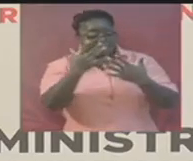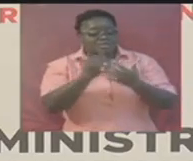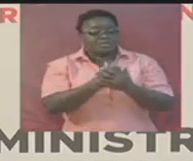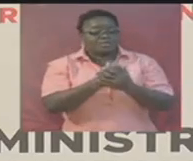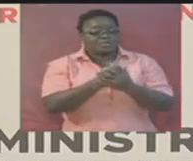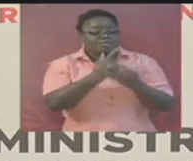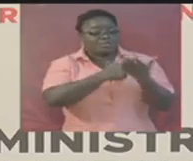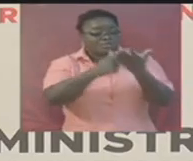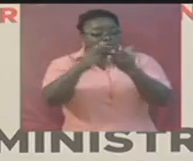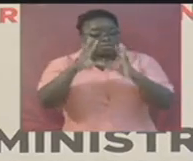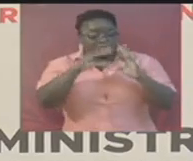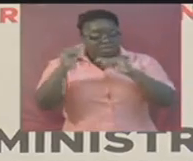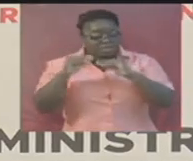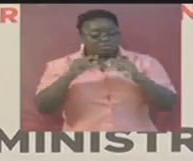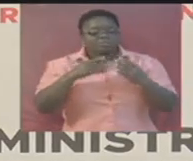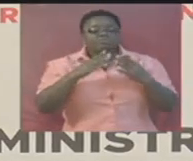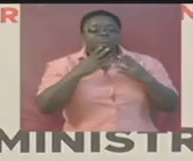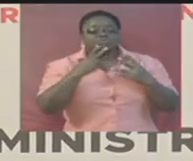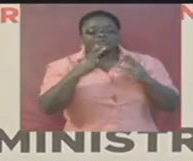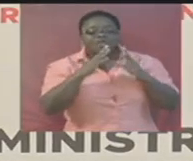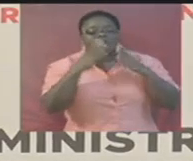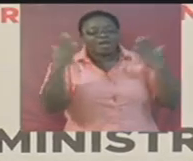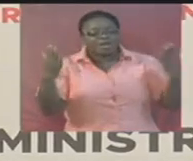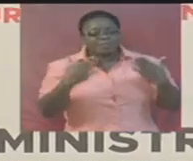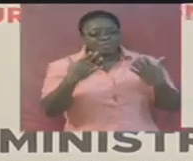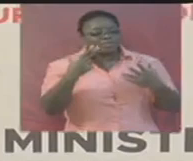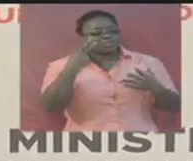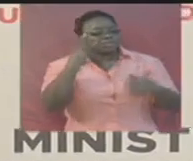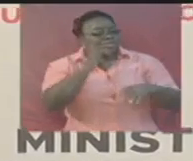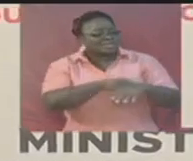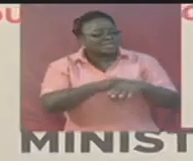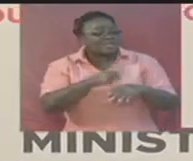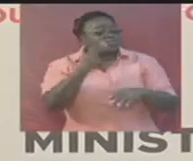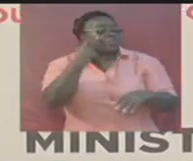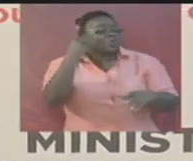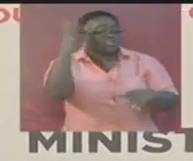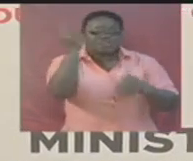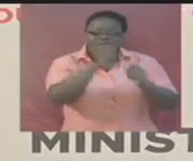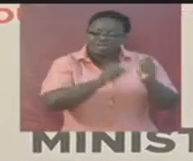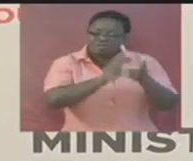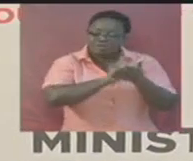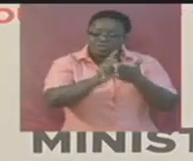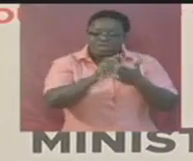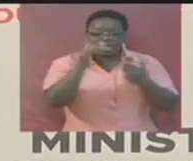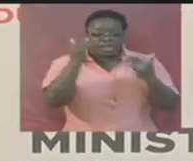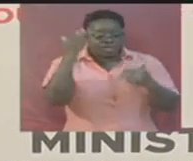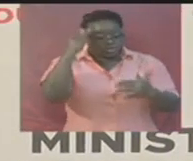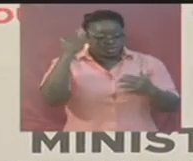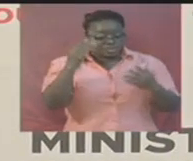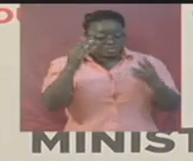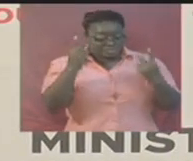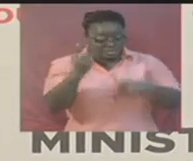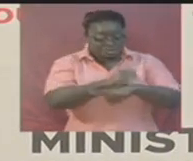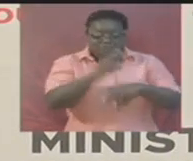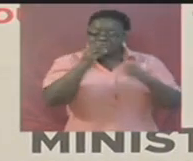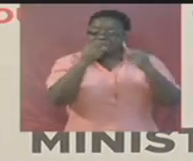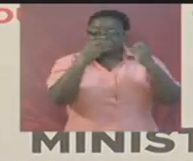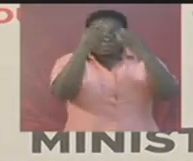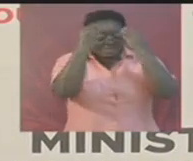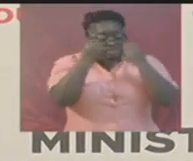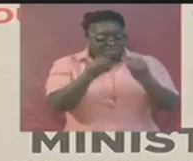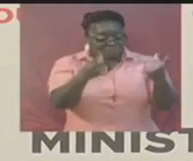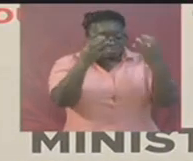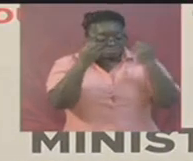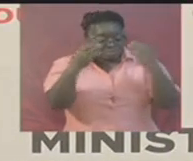We really do appreciate that you take the time to view these conferences every week. I know today was very informative. We